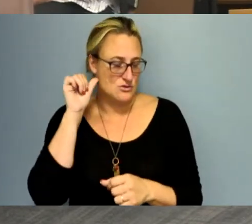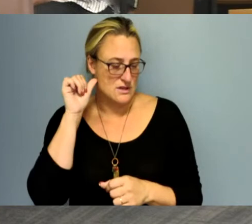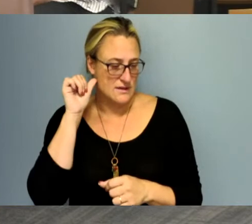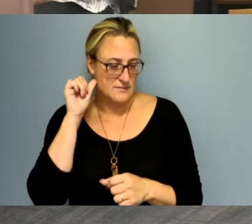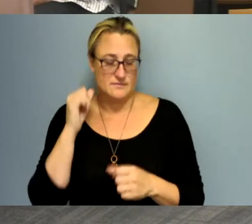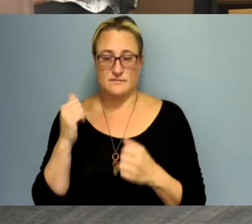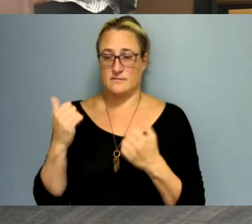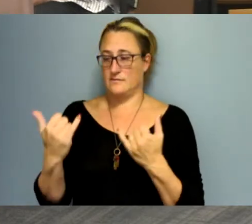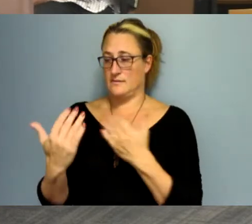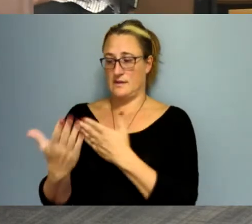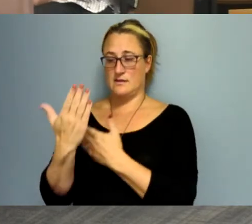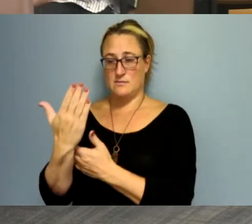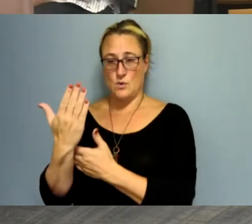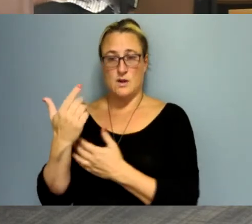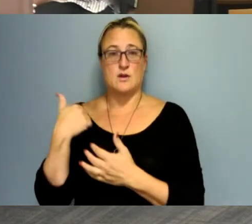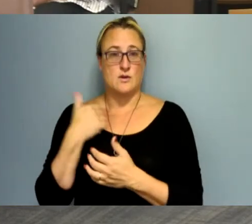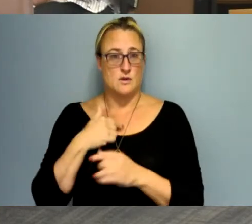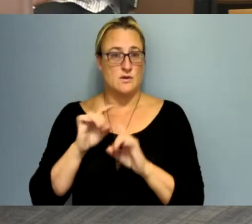morning, we have sent